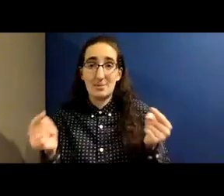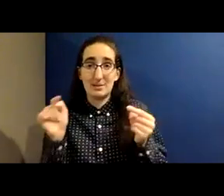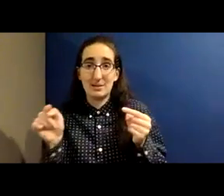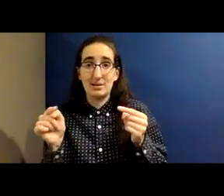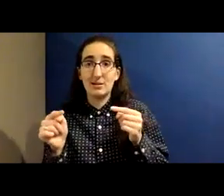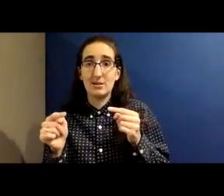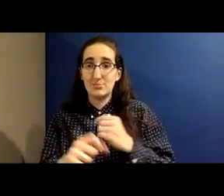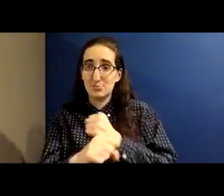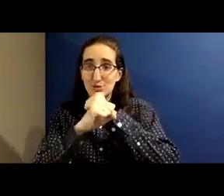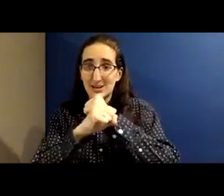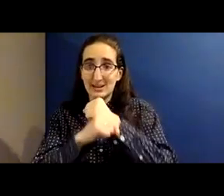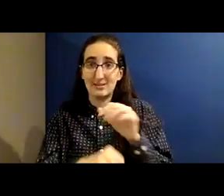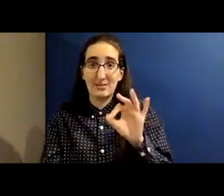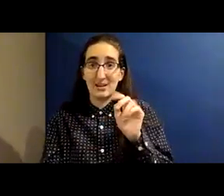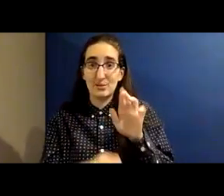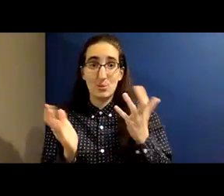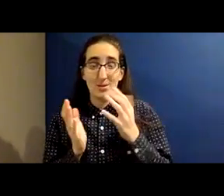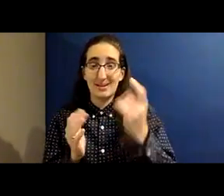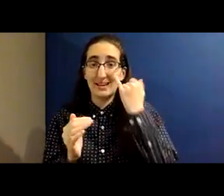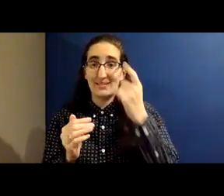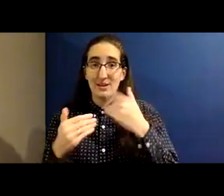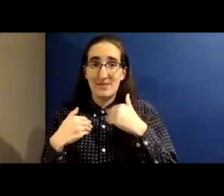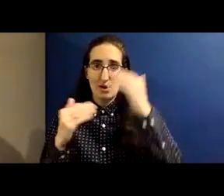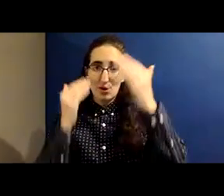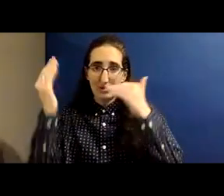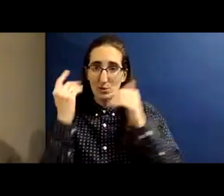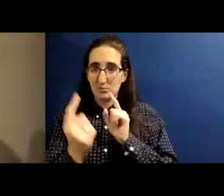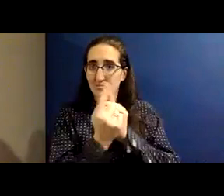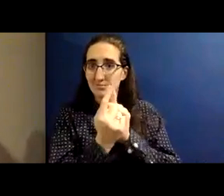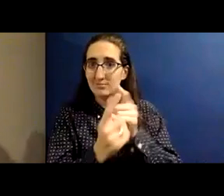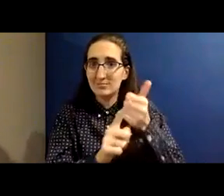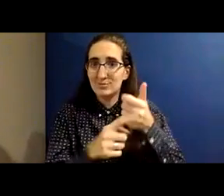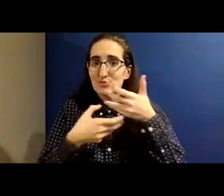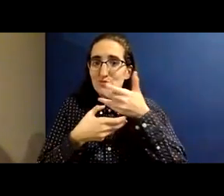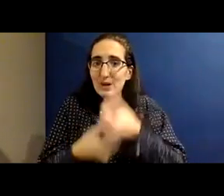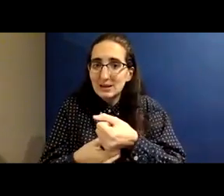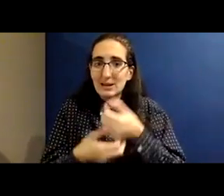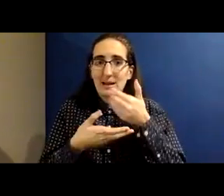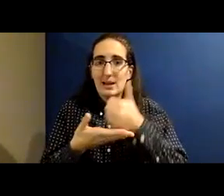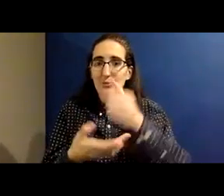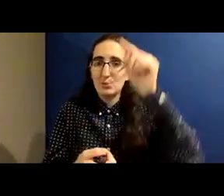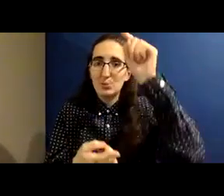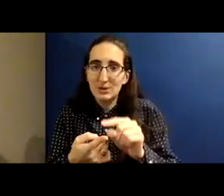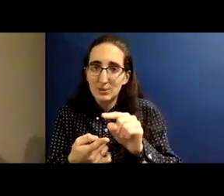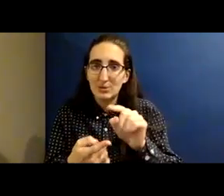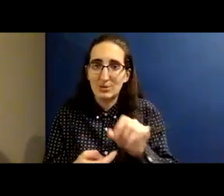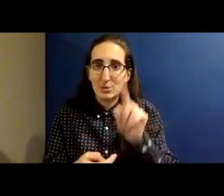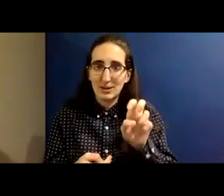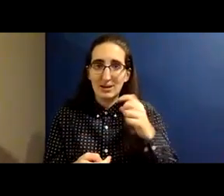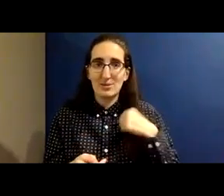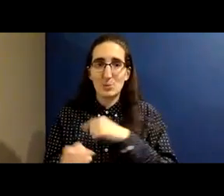a protective factor, having an adult to go to who is trusting helps reduce suicide. So we saw